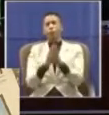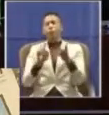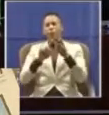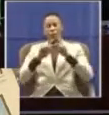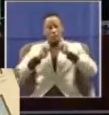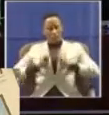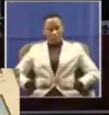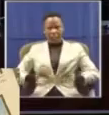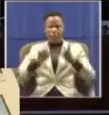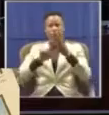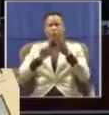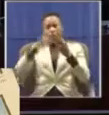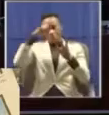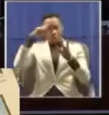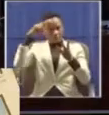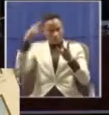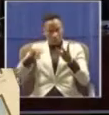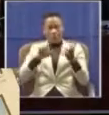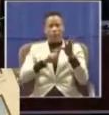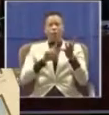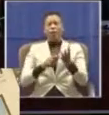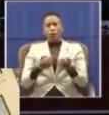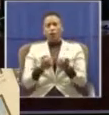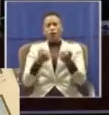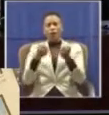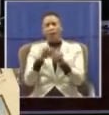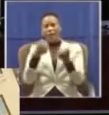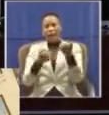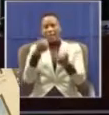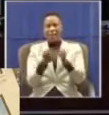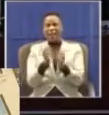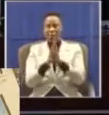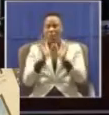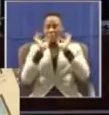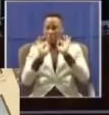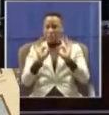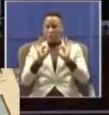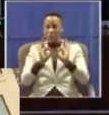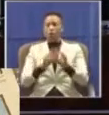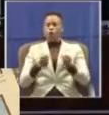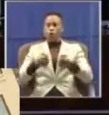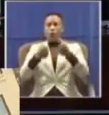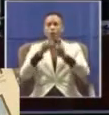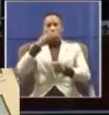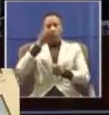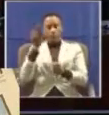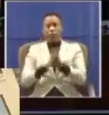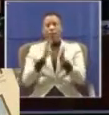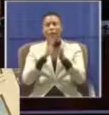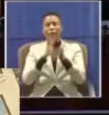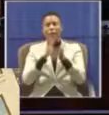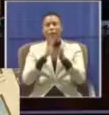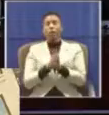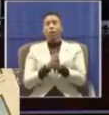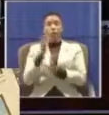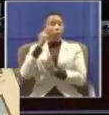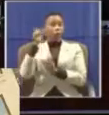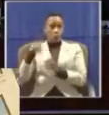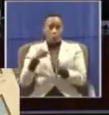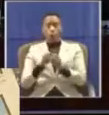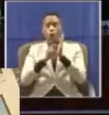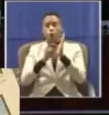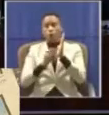of alcohol, driving vehicles that are not roadworthy, and ignoring basic traffic rules. So the ACDP is fully